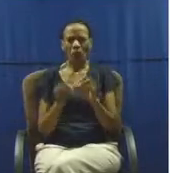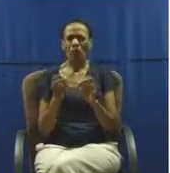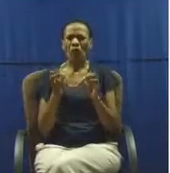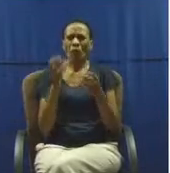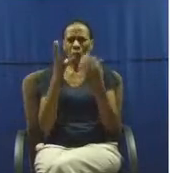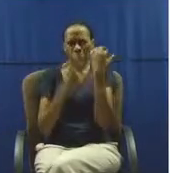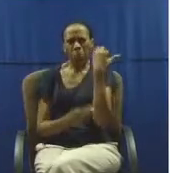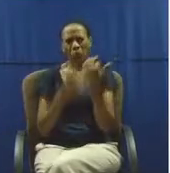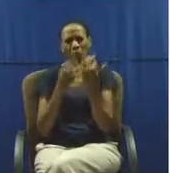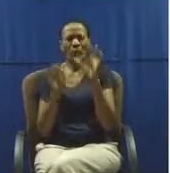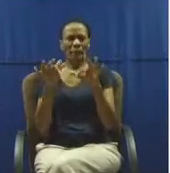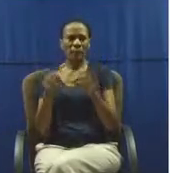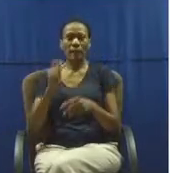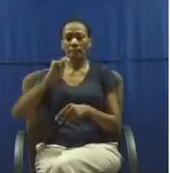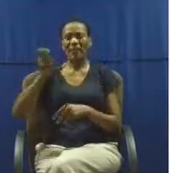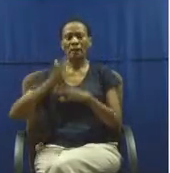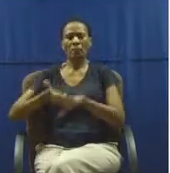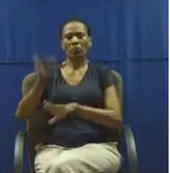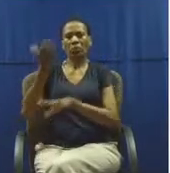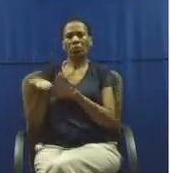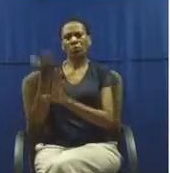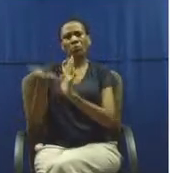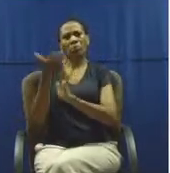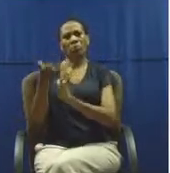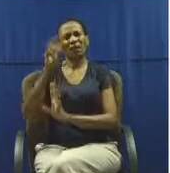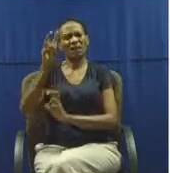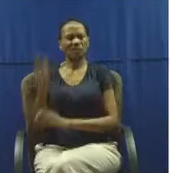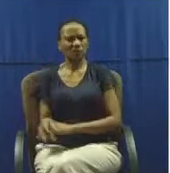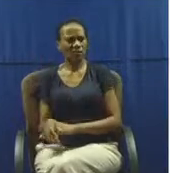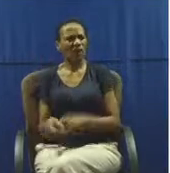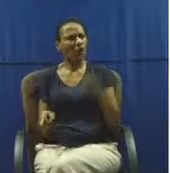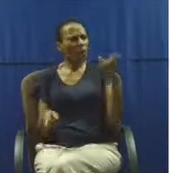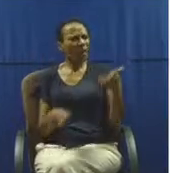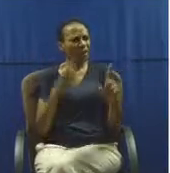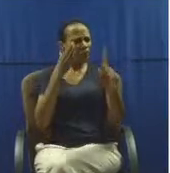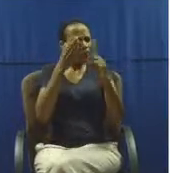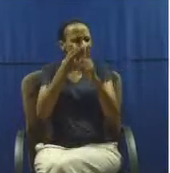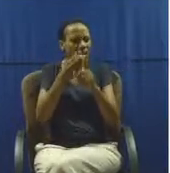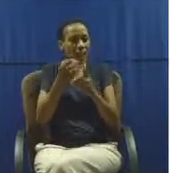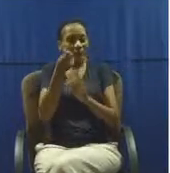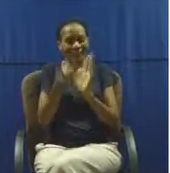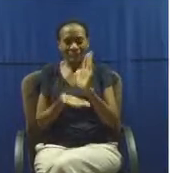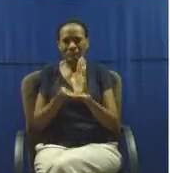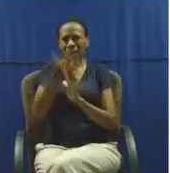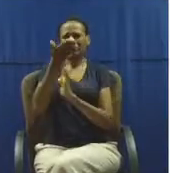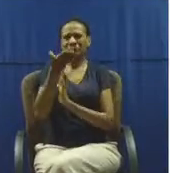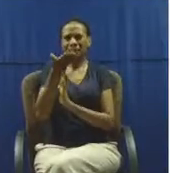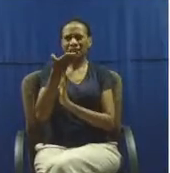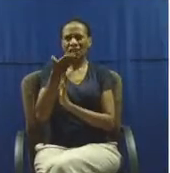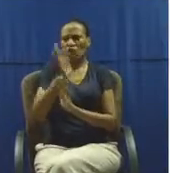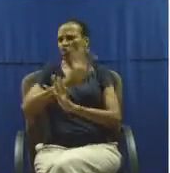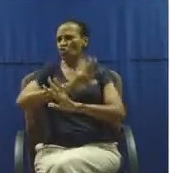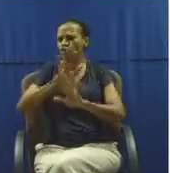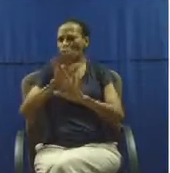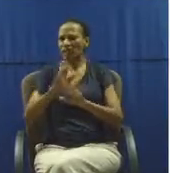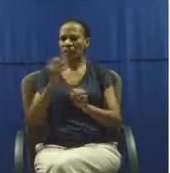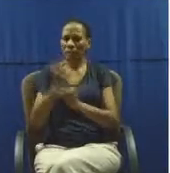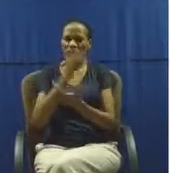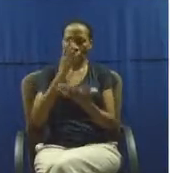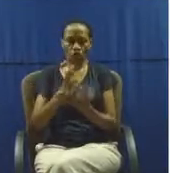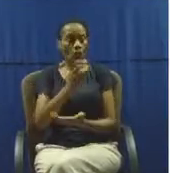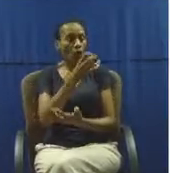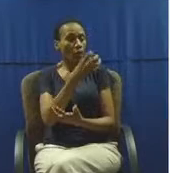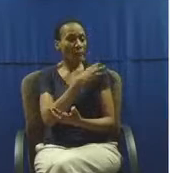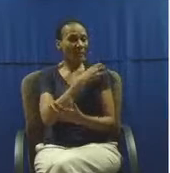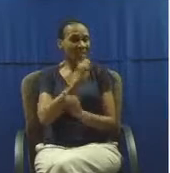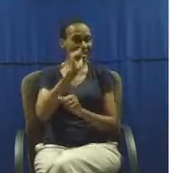income. How can you justify choosing price increases for people over accountability for your